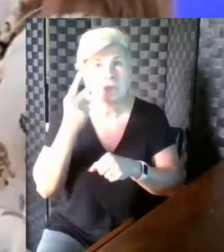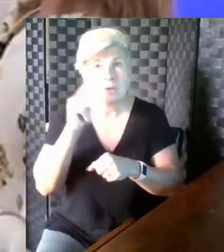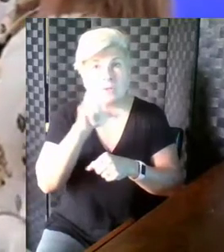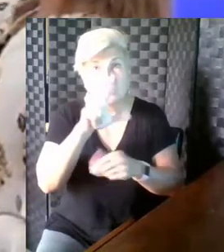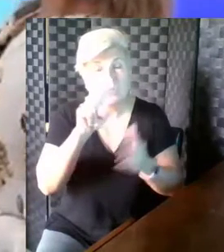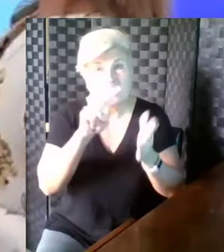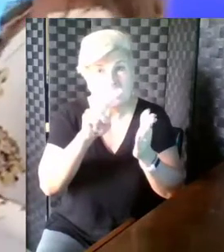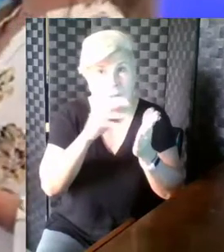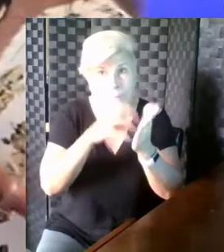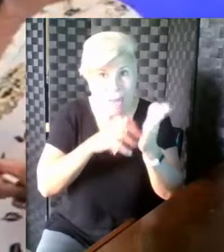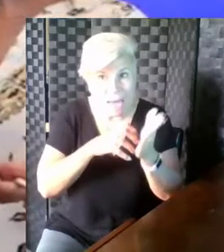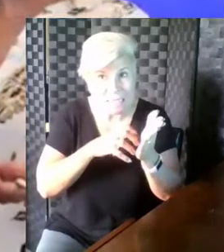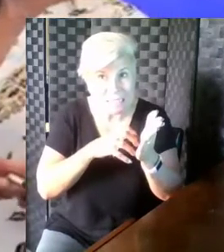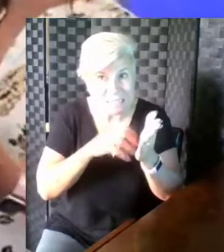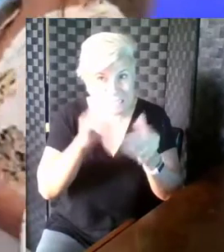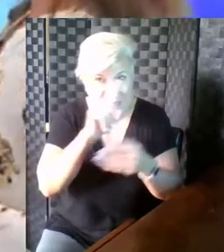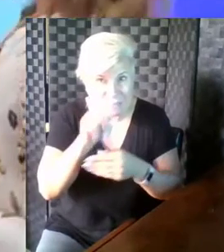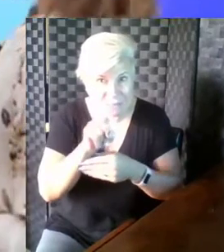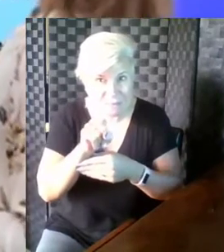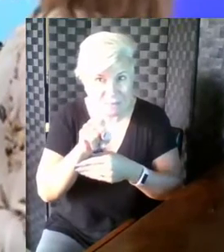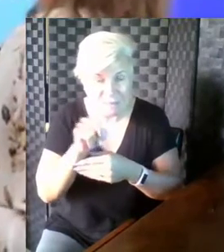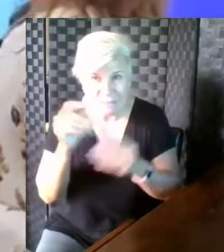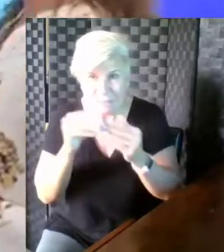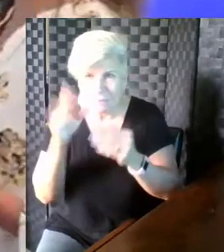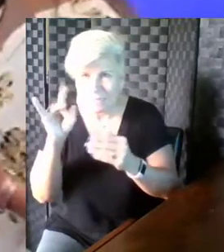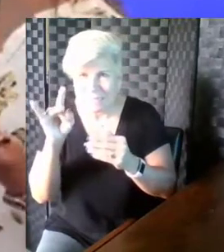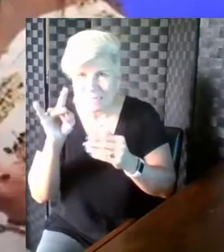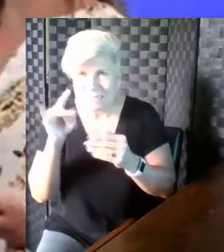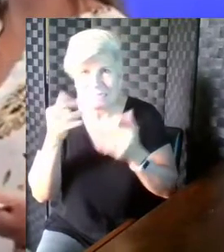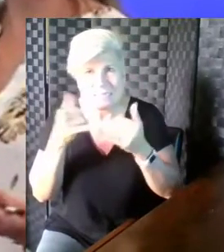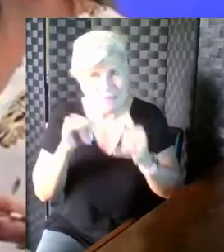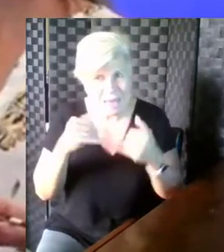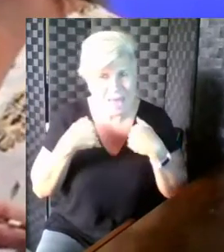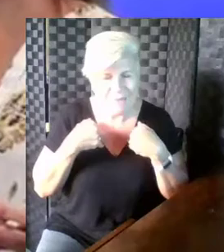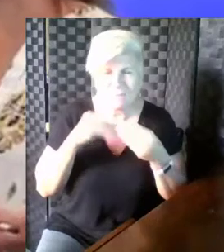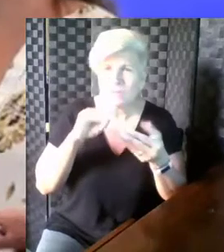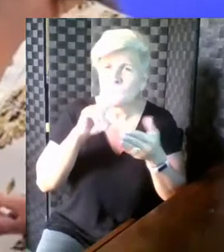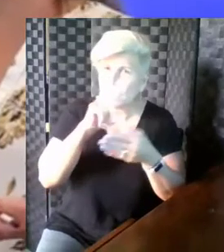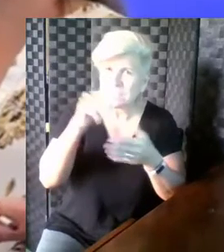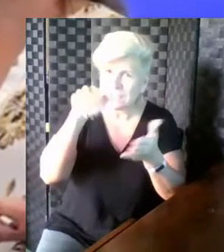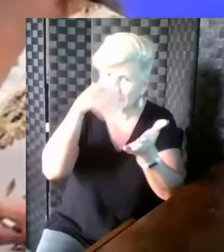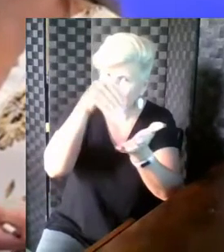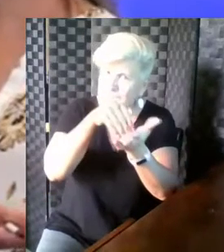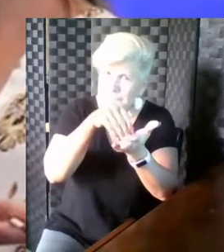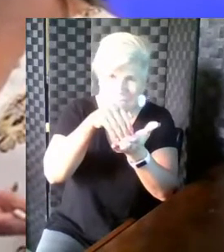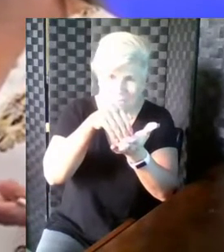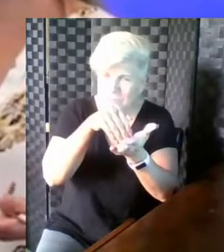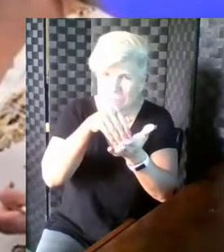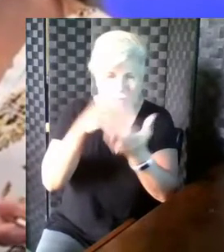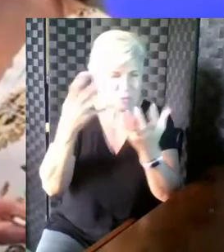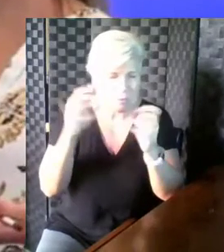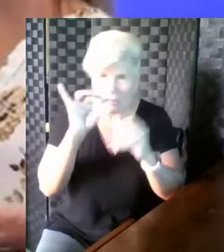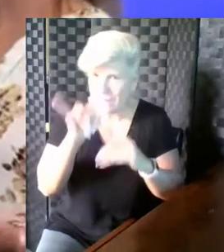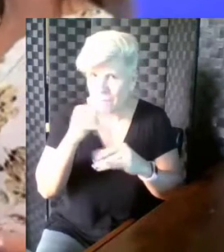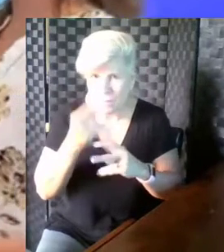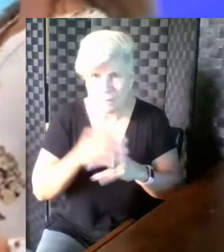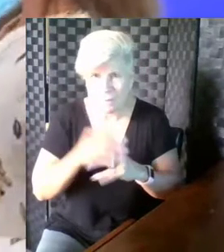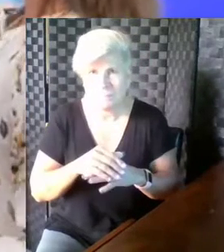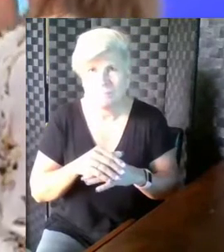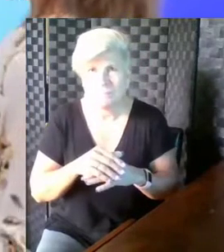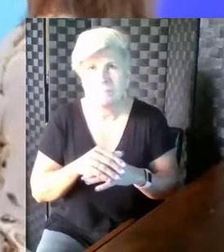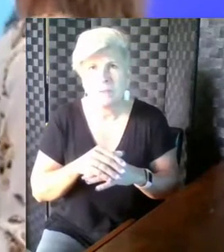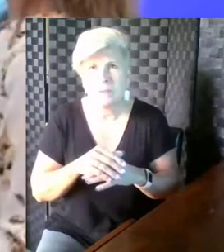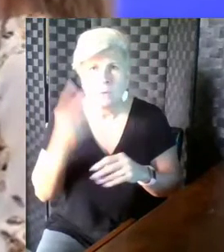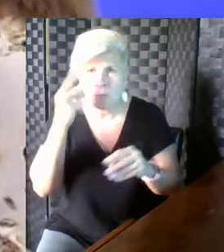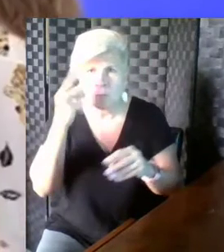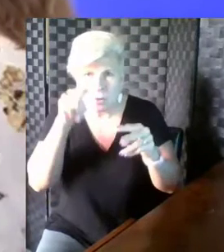look at 32 minus my unknown number equals 18, I still have my question mark or my unknown number on the left side. So I'm going to